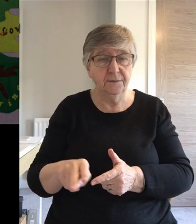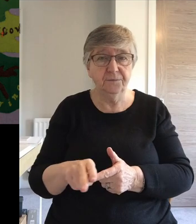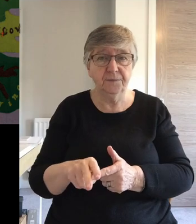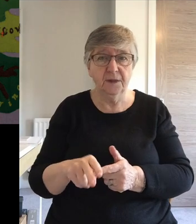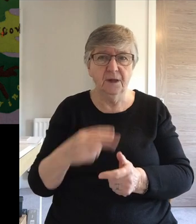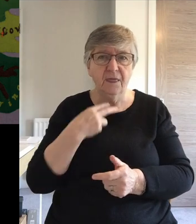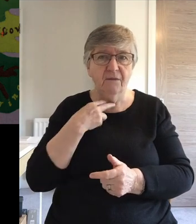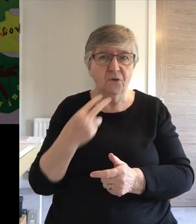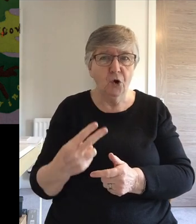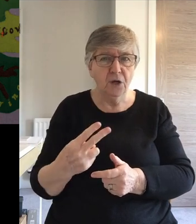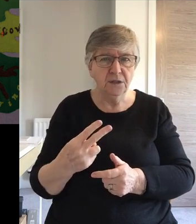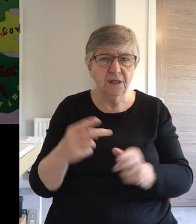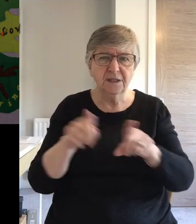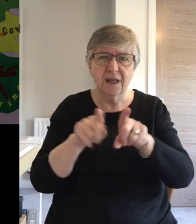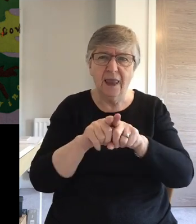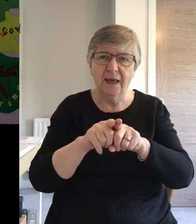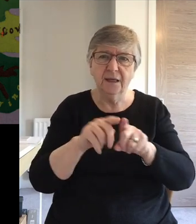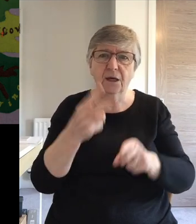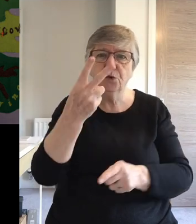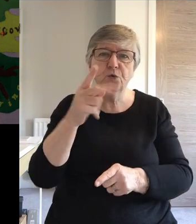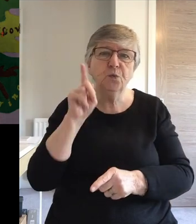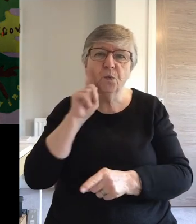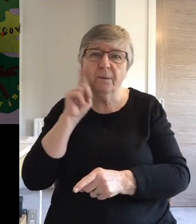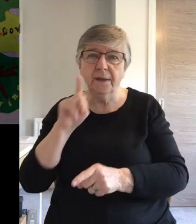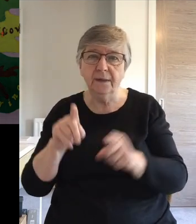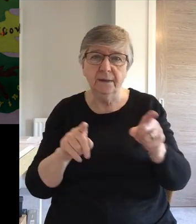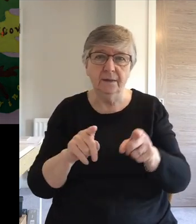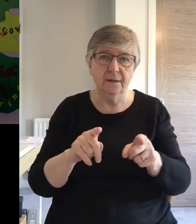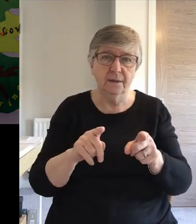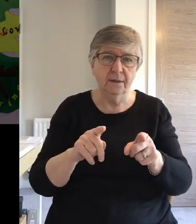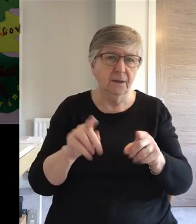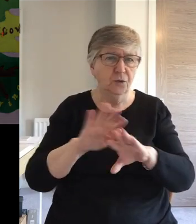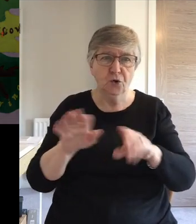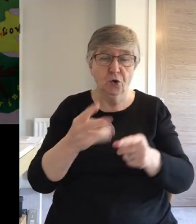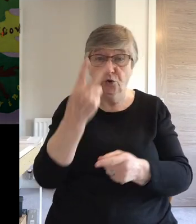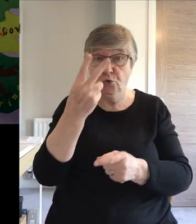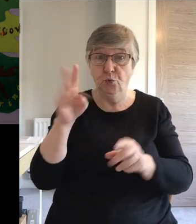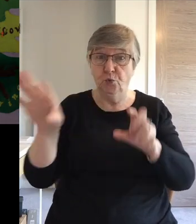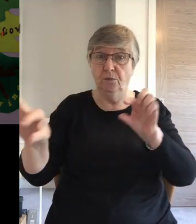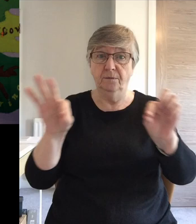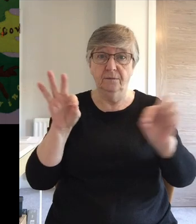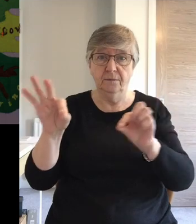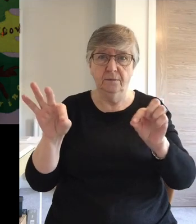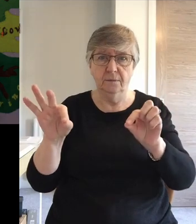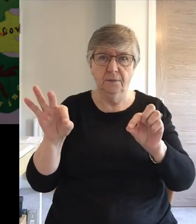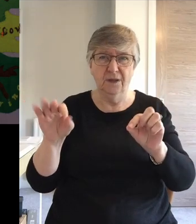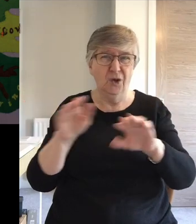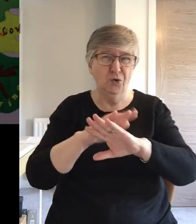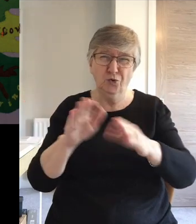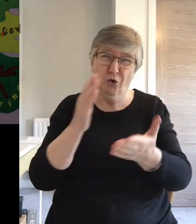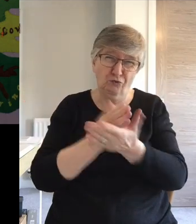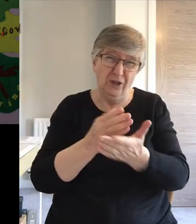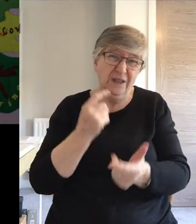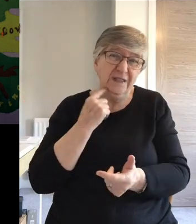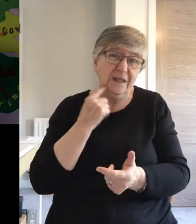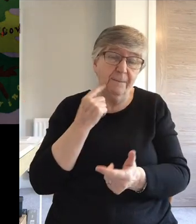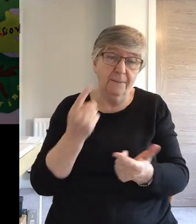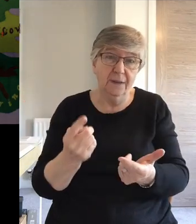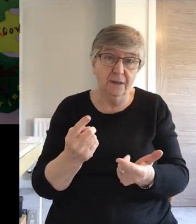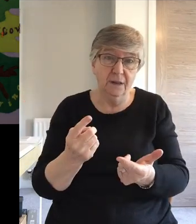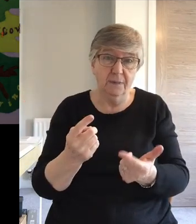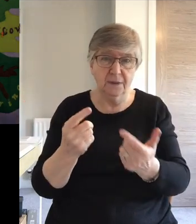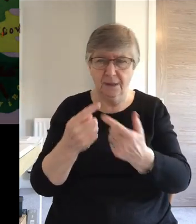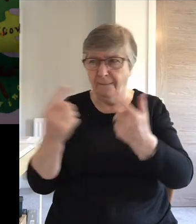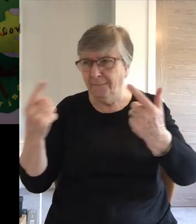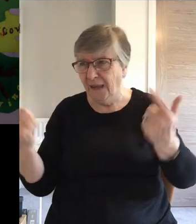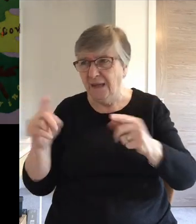us, the voices are reduced to two alternatives. Now, it's not a huge oversimplification. Of course, there